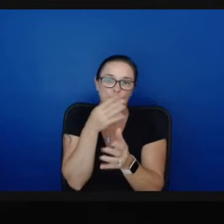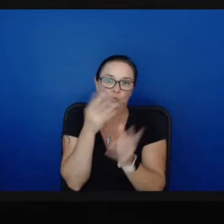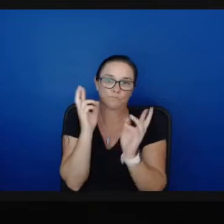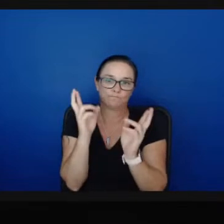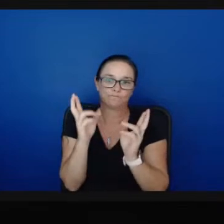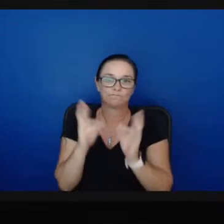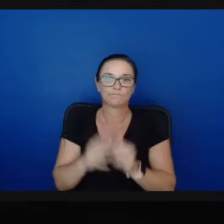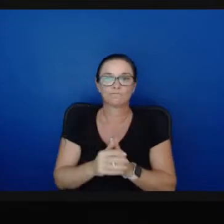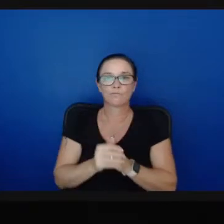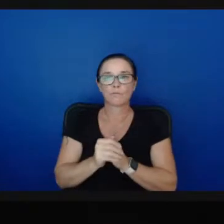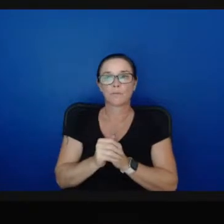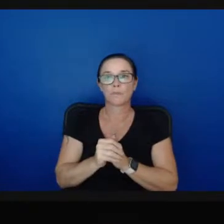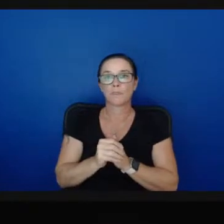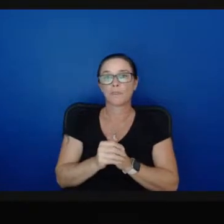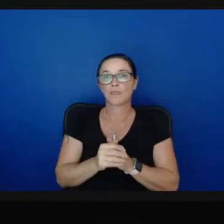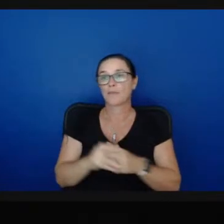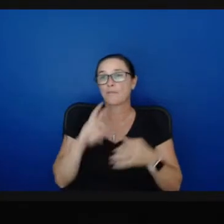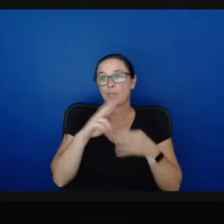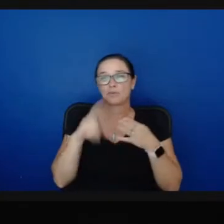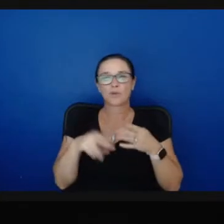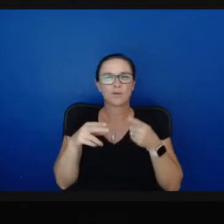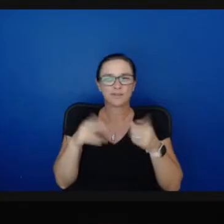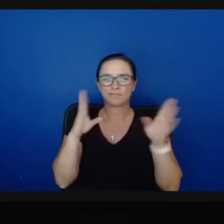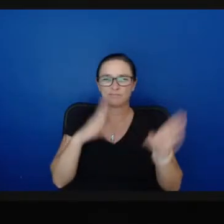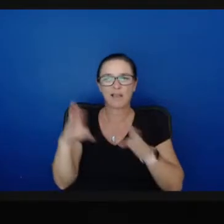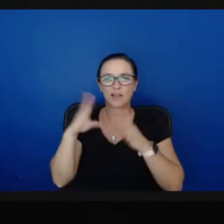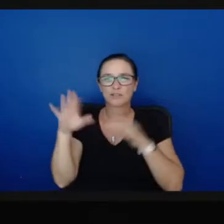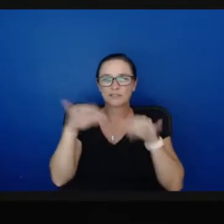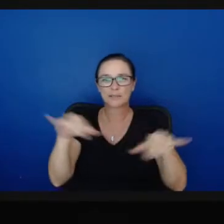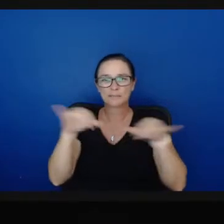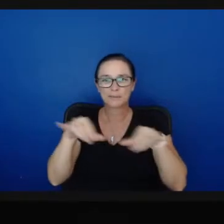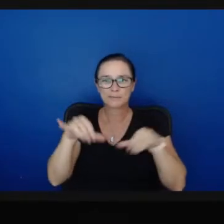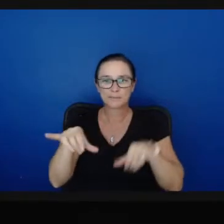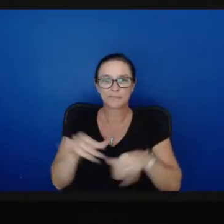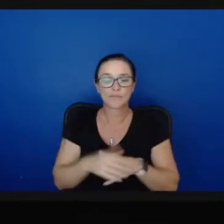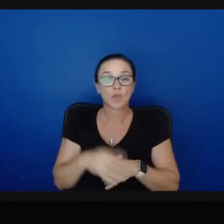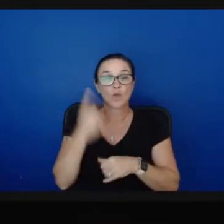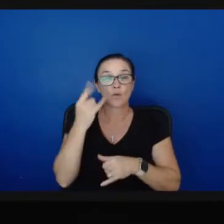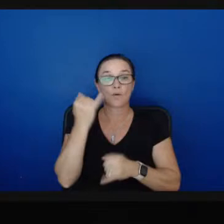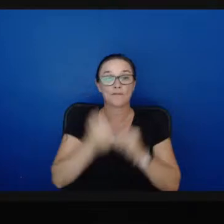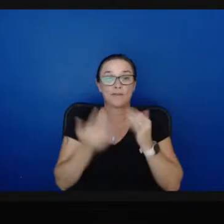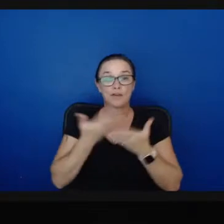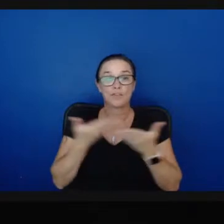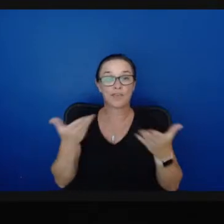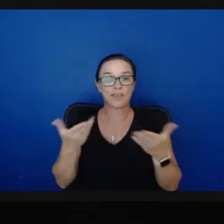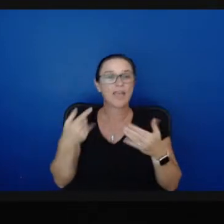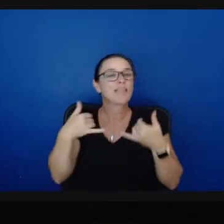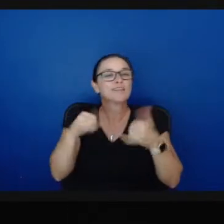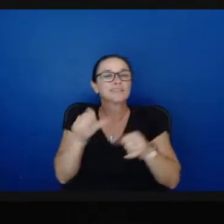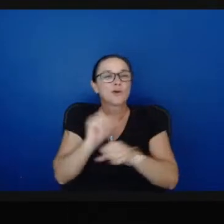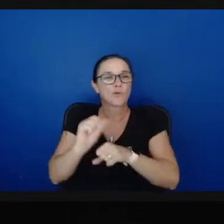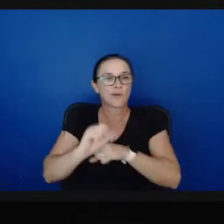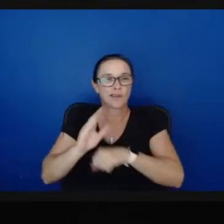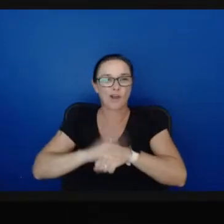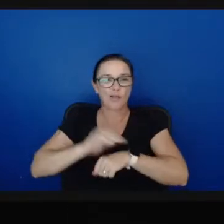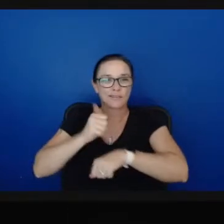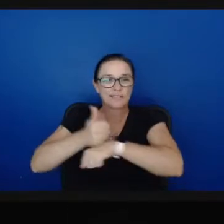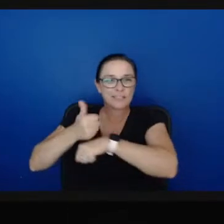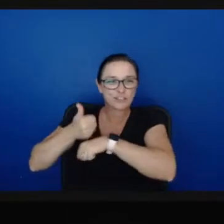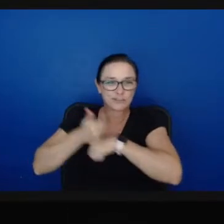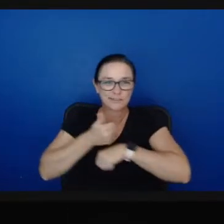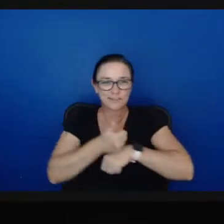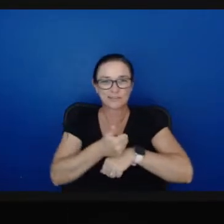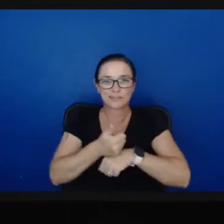The takeaway message is the patterns are the same as they've been here recently. And one final thing to point out, they are still working on these stations all the time. So